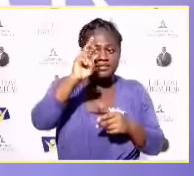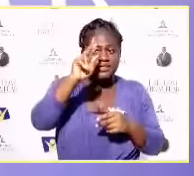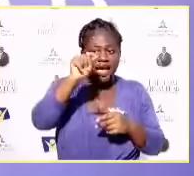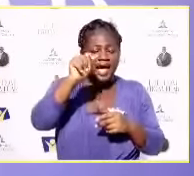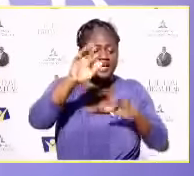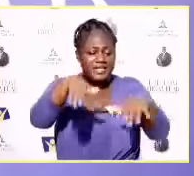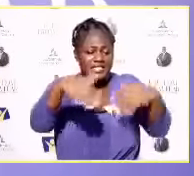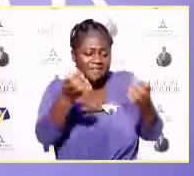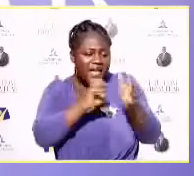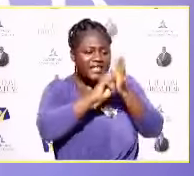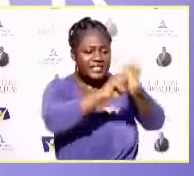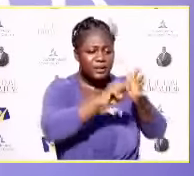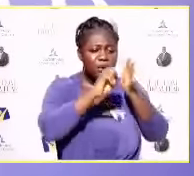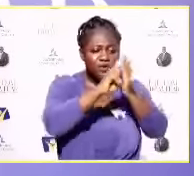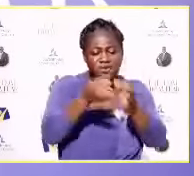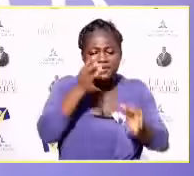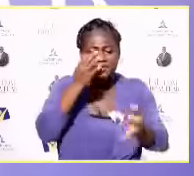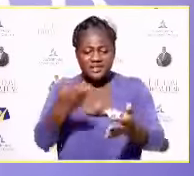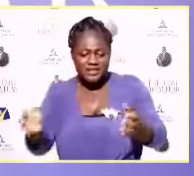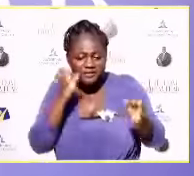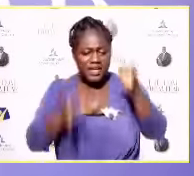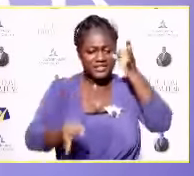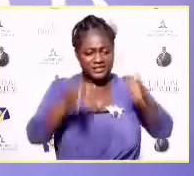came. If you say Peter,